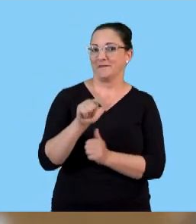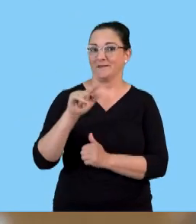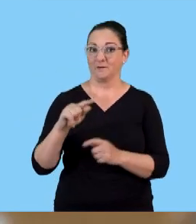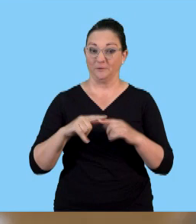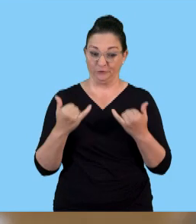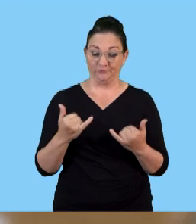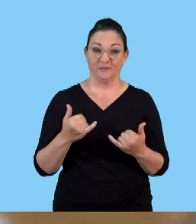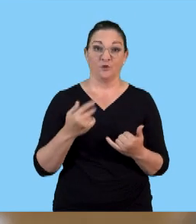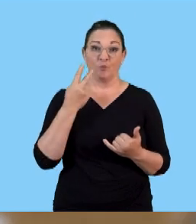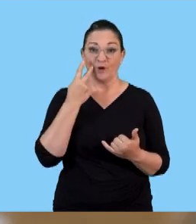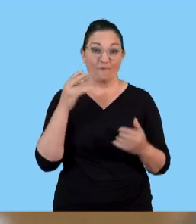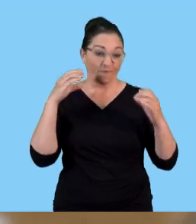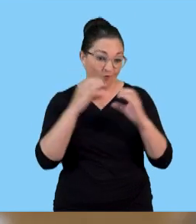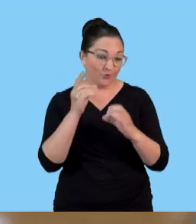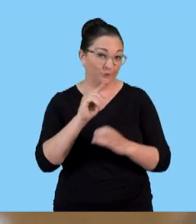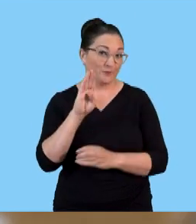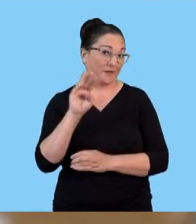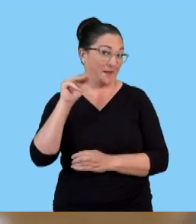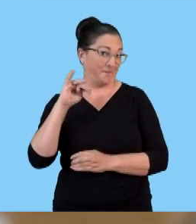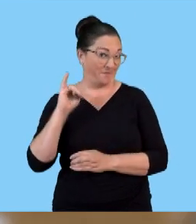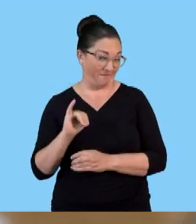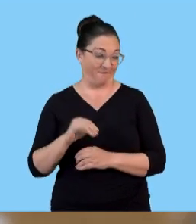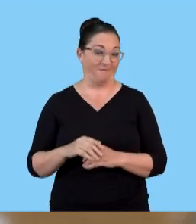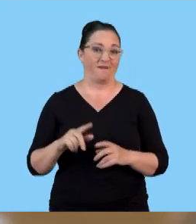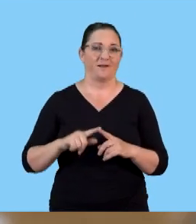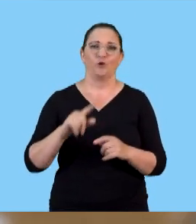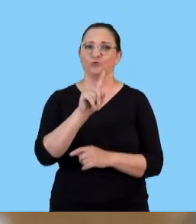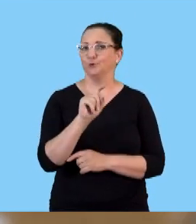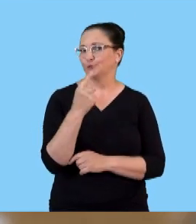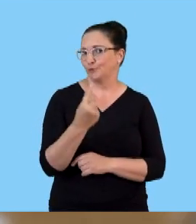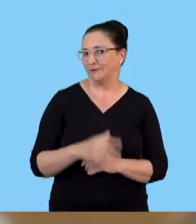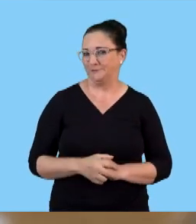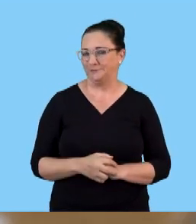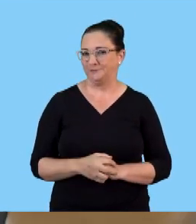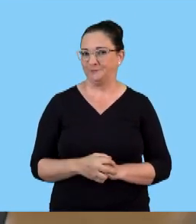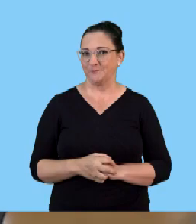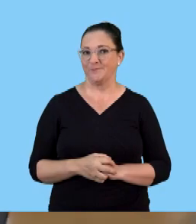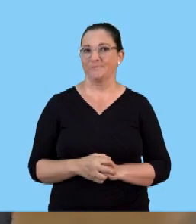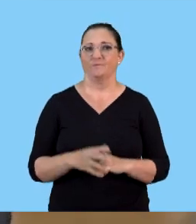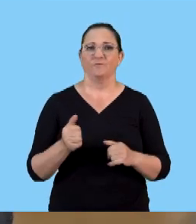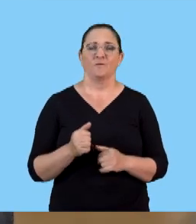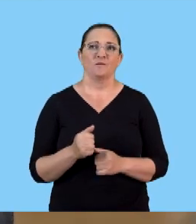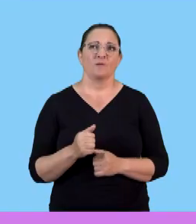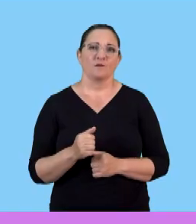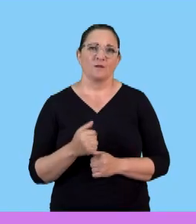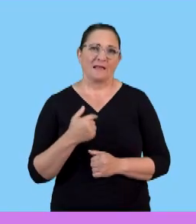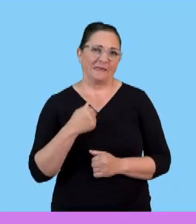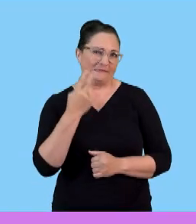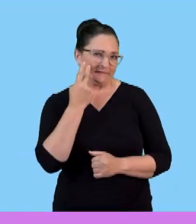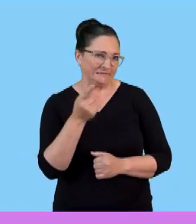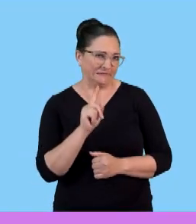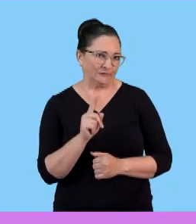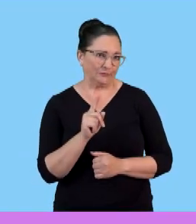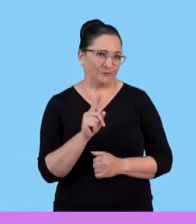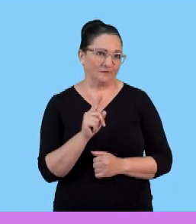Body Mass Index, BMI. Now let's start with our first question. Okay, so in question number 1, I'm saying here